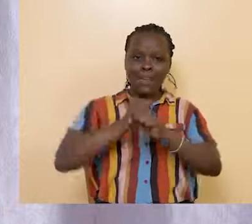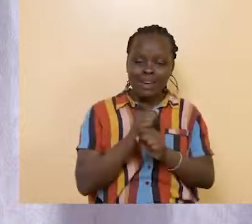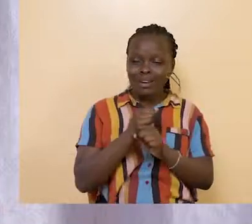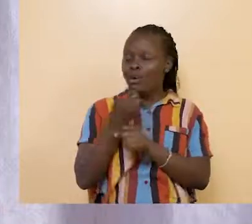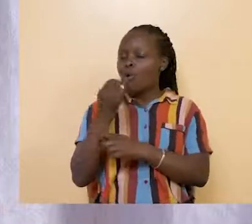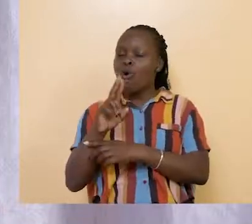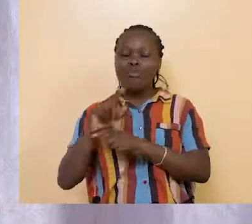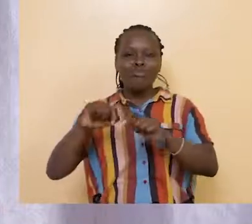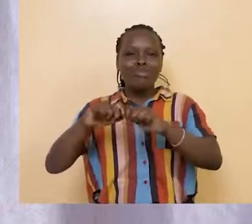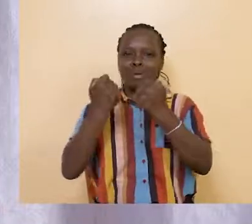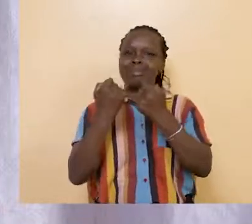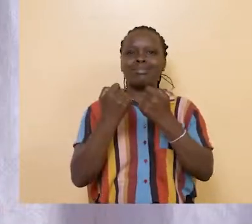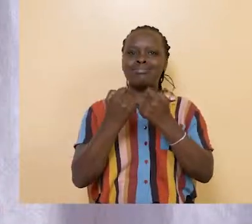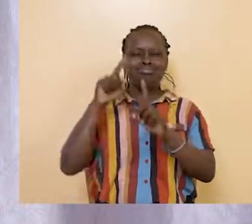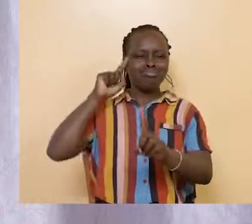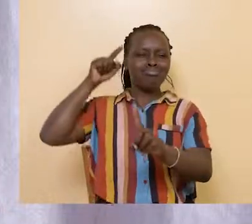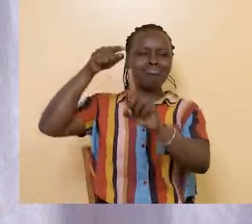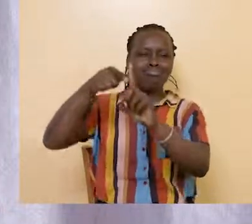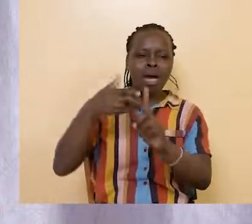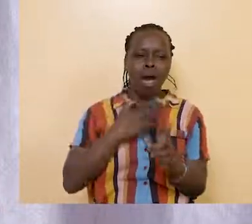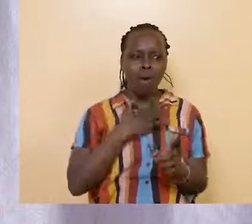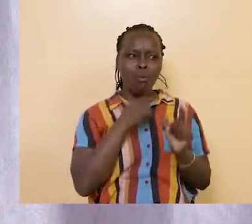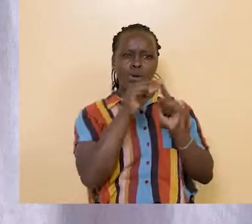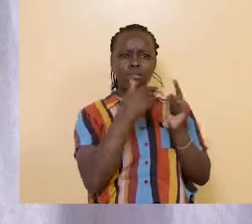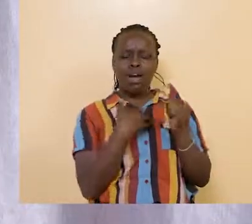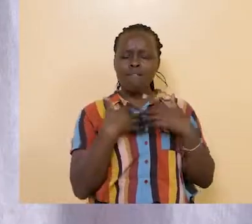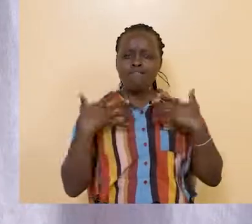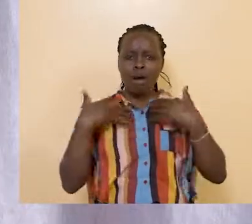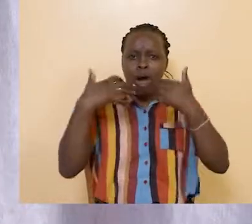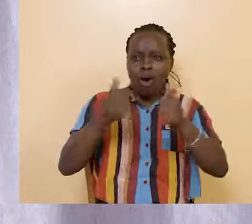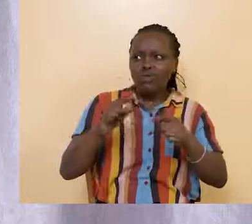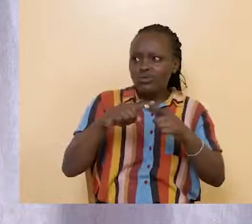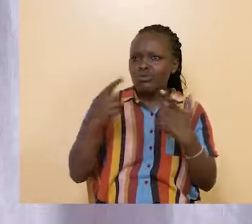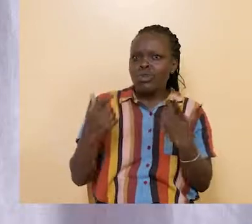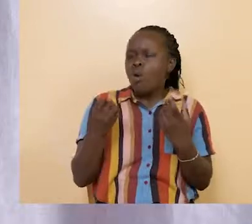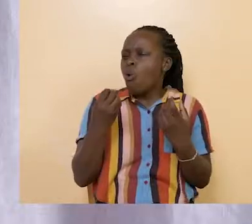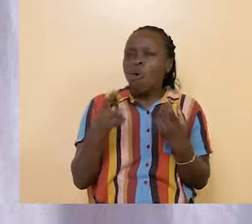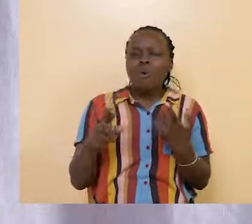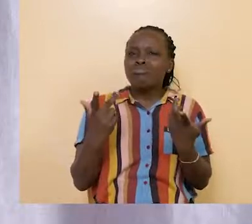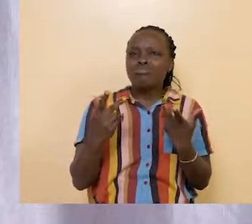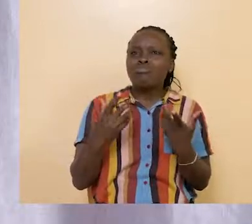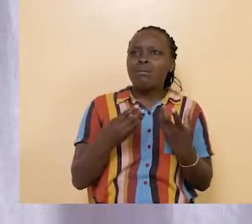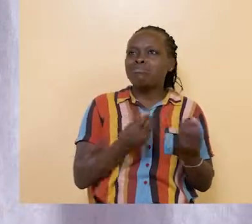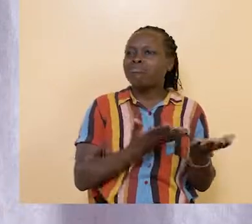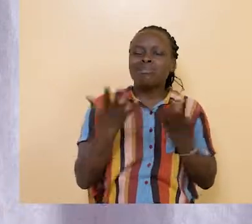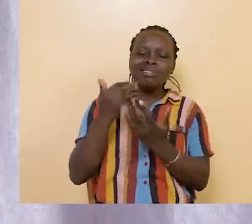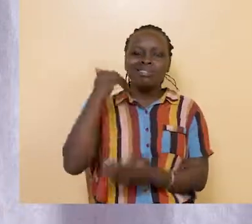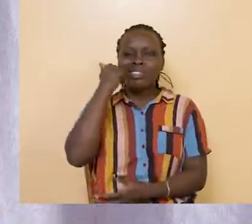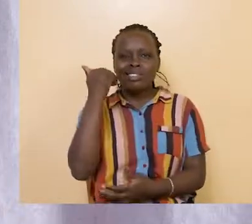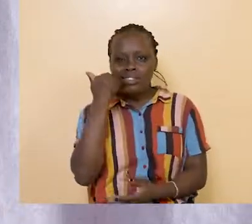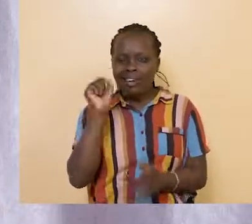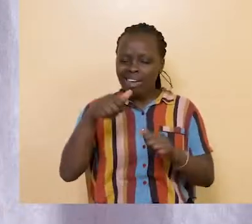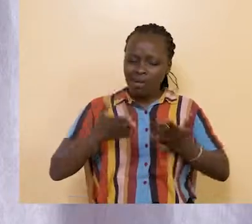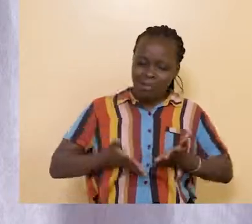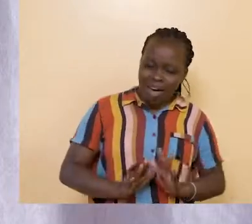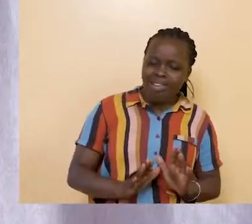or break destinies. Our words have the power to heal or to remain. Our words can birth, they can